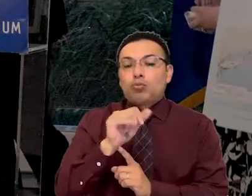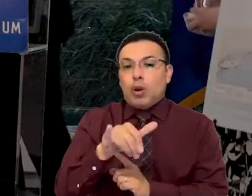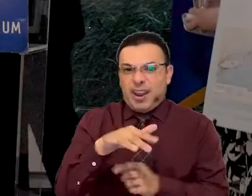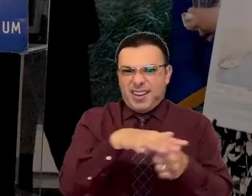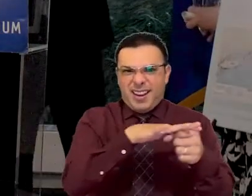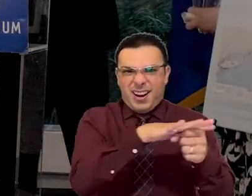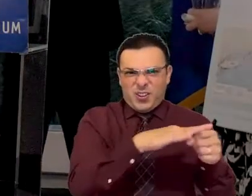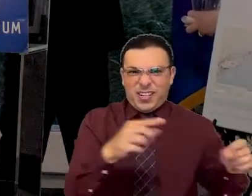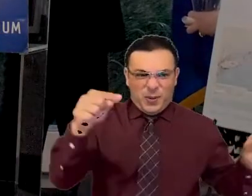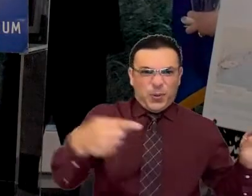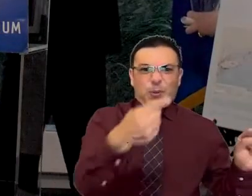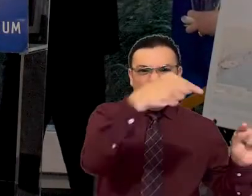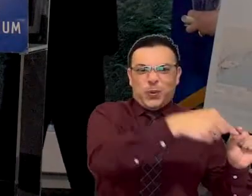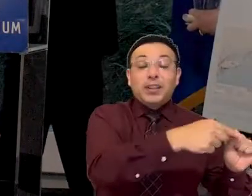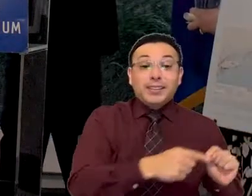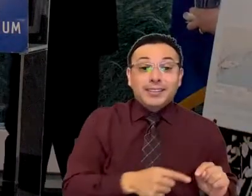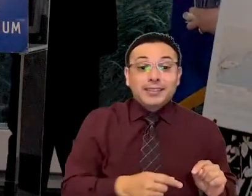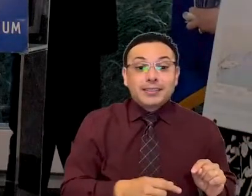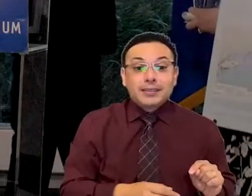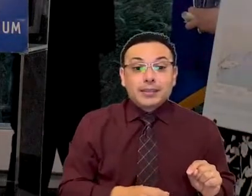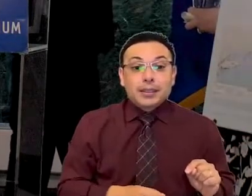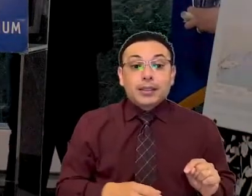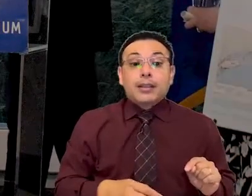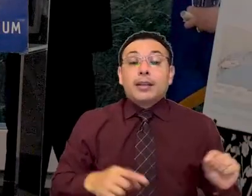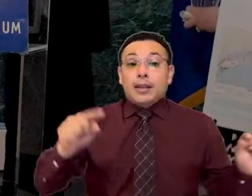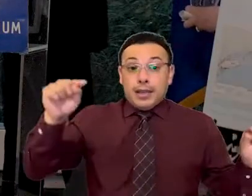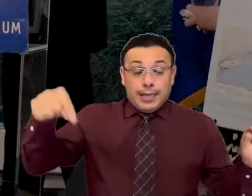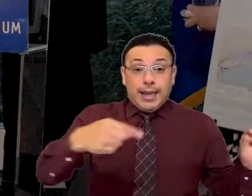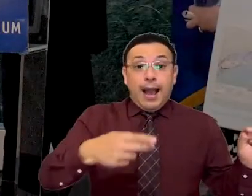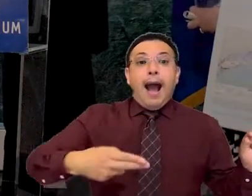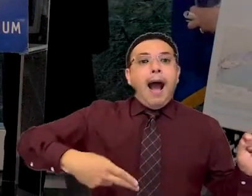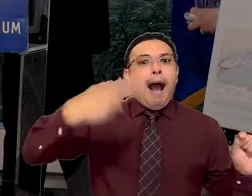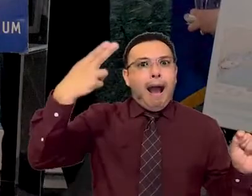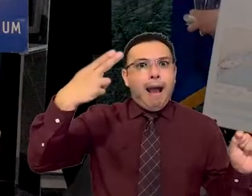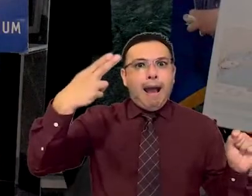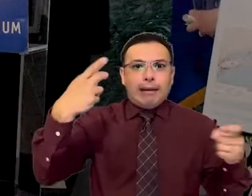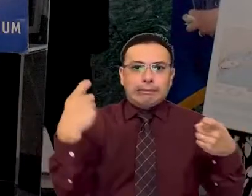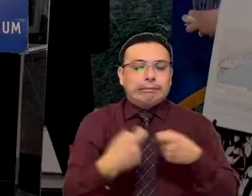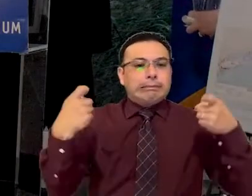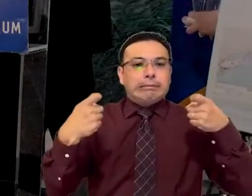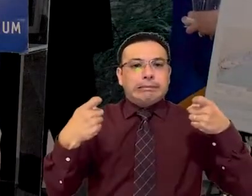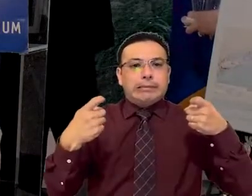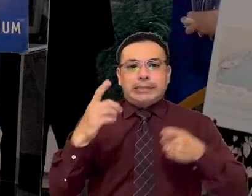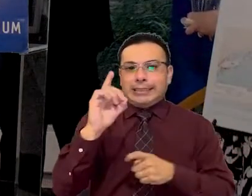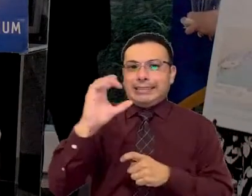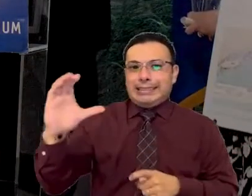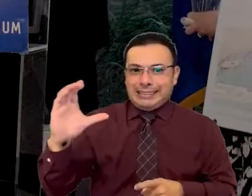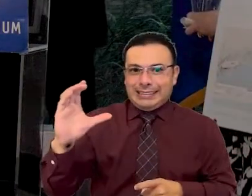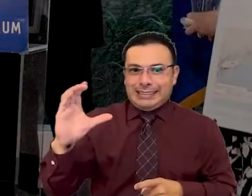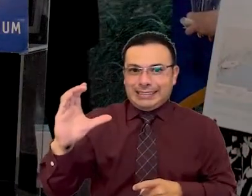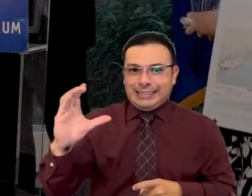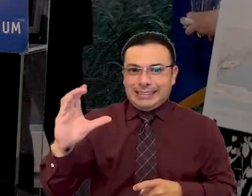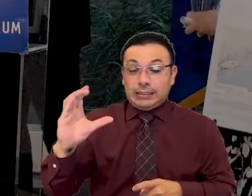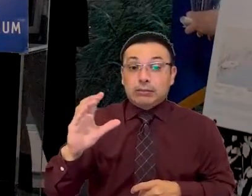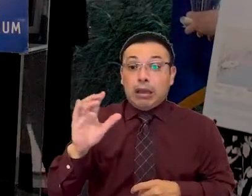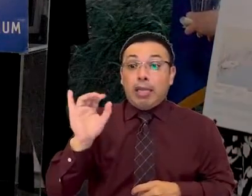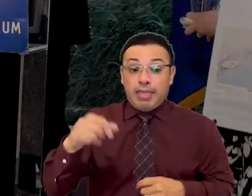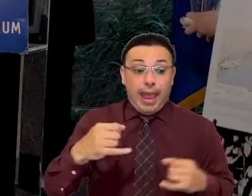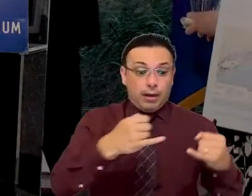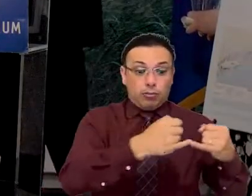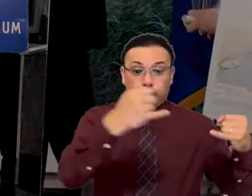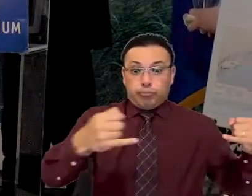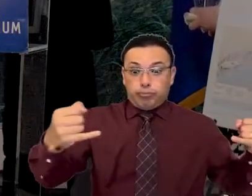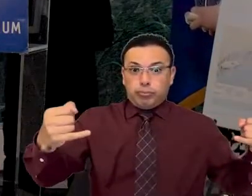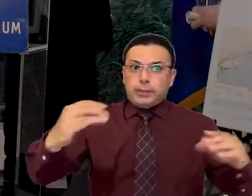And it's going to be running through a high voltage direct current cable. It actually, I think, is the longest one for an offshore wind project